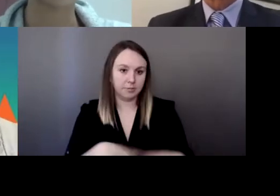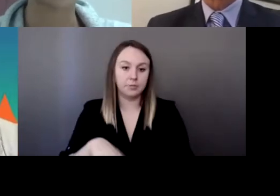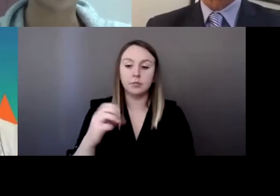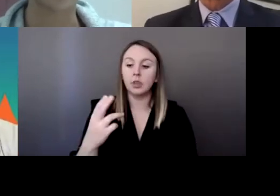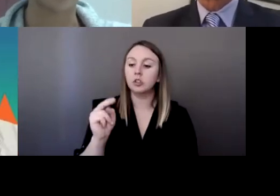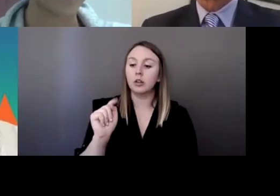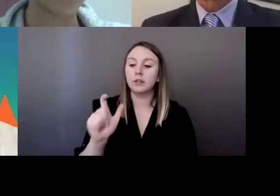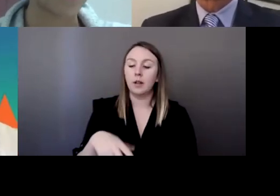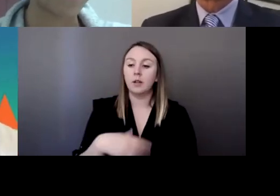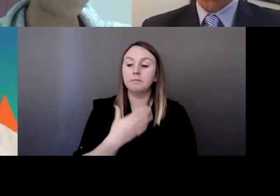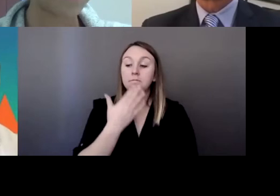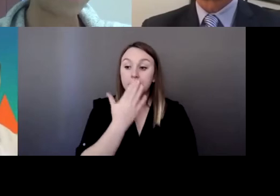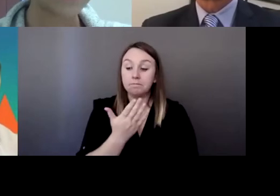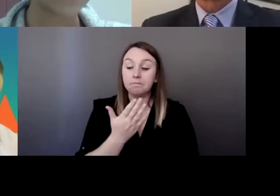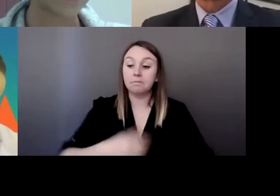you for